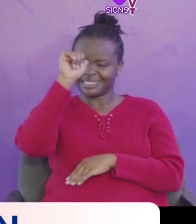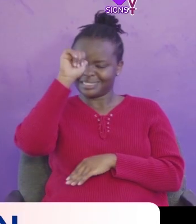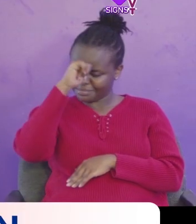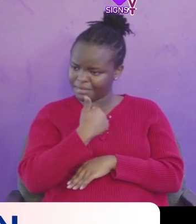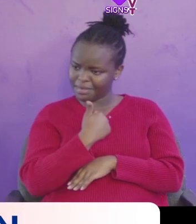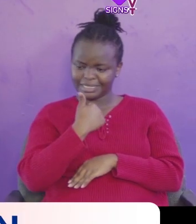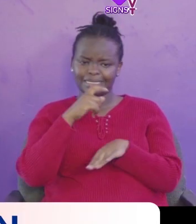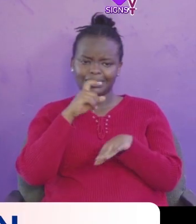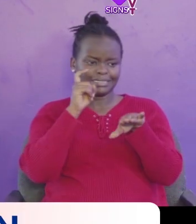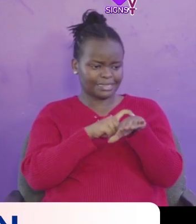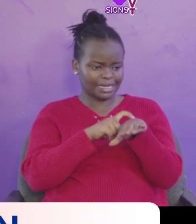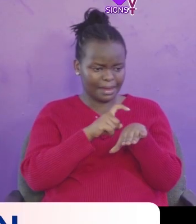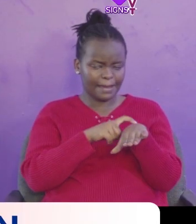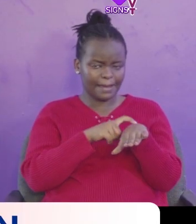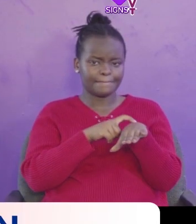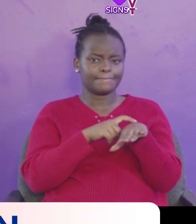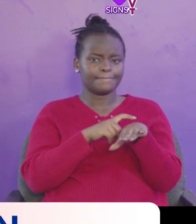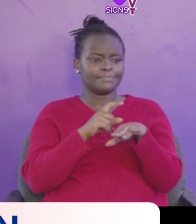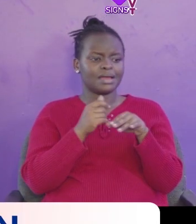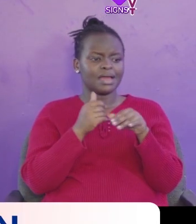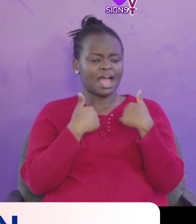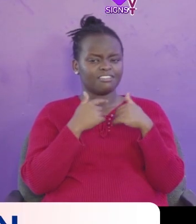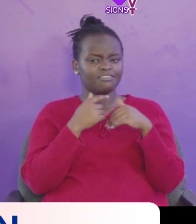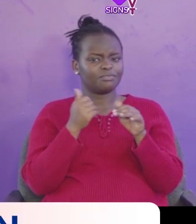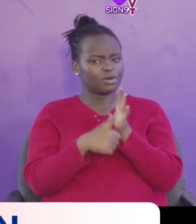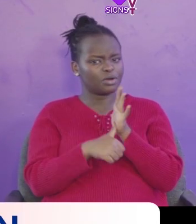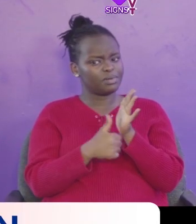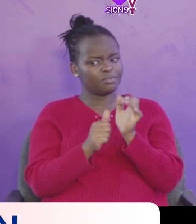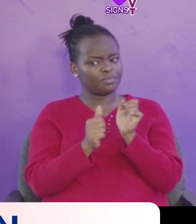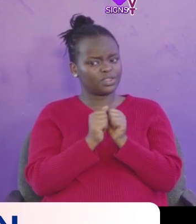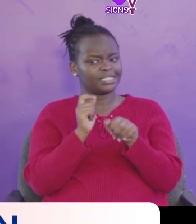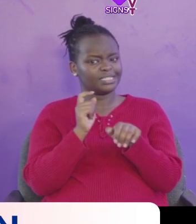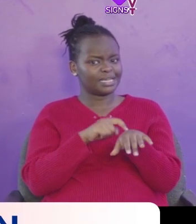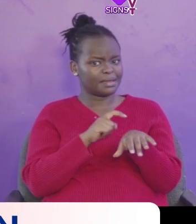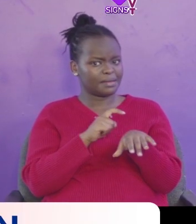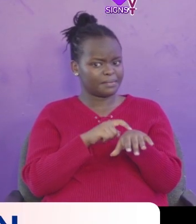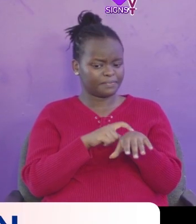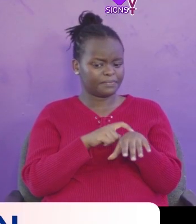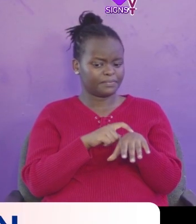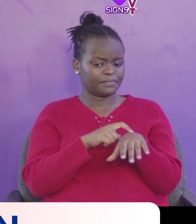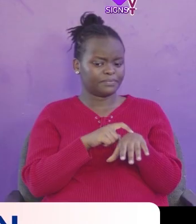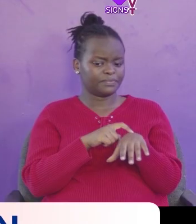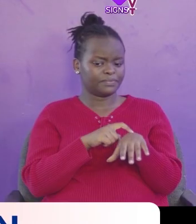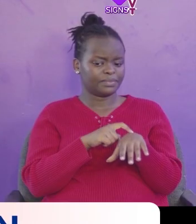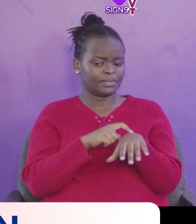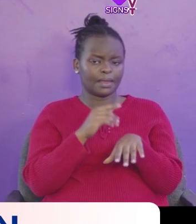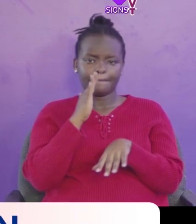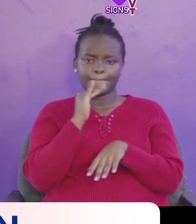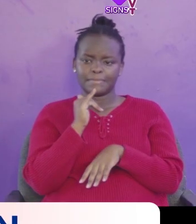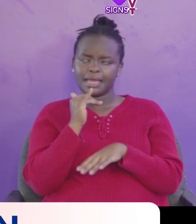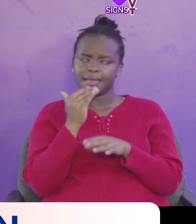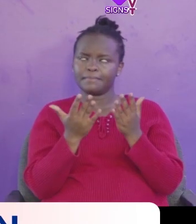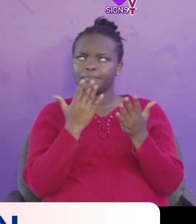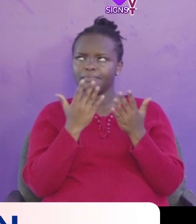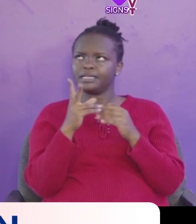zone. In fact, so you have an issue with the time zone. You have an issue of telling me that by